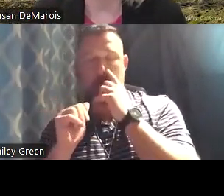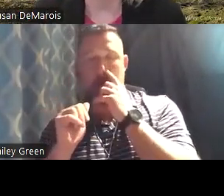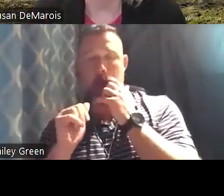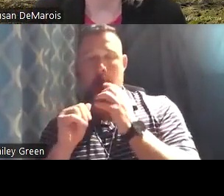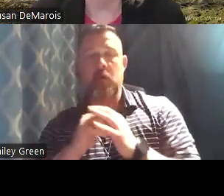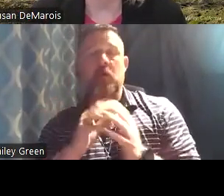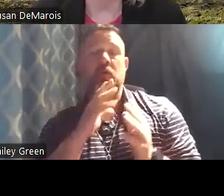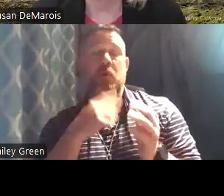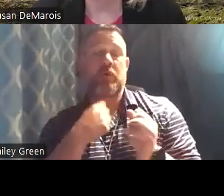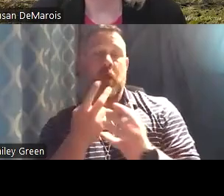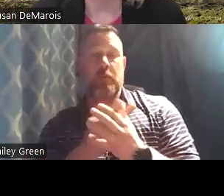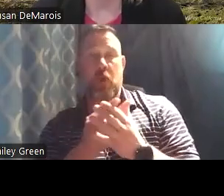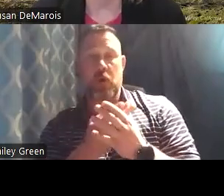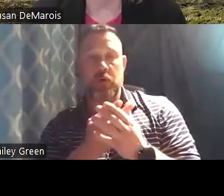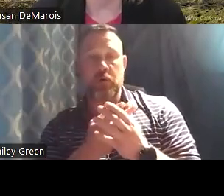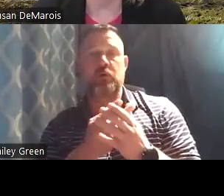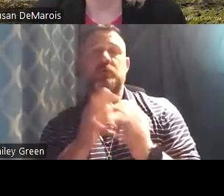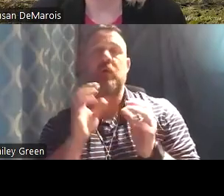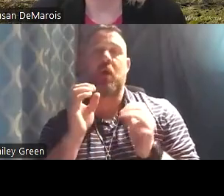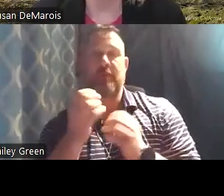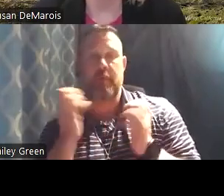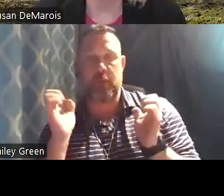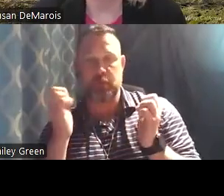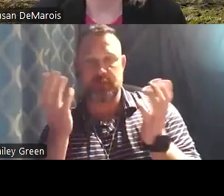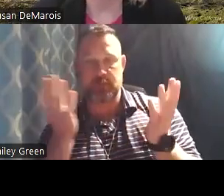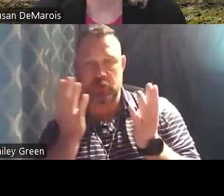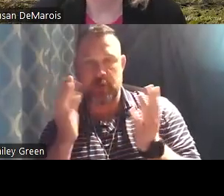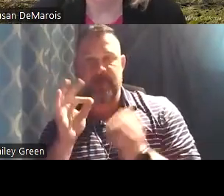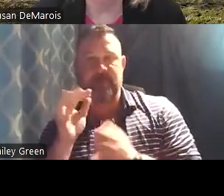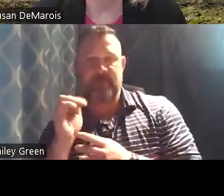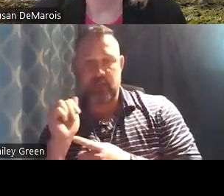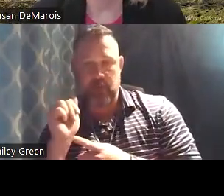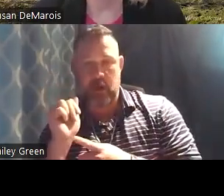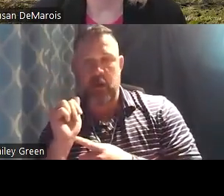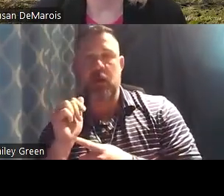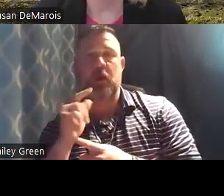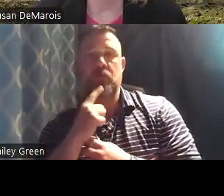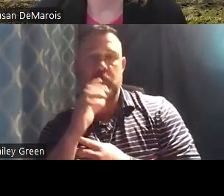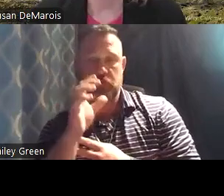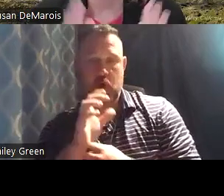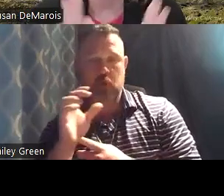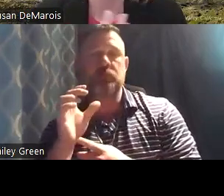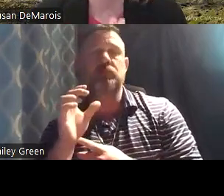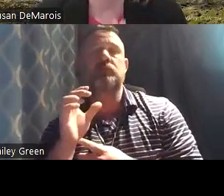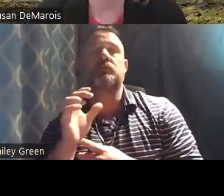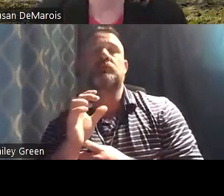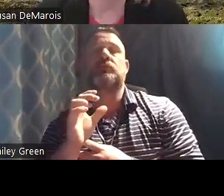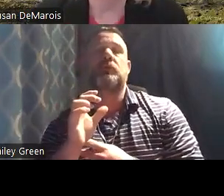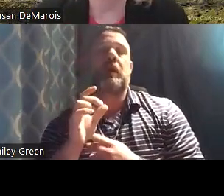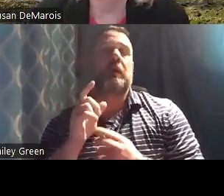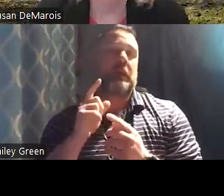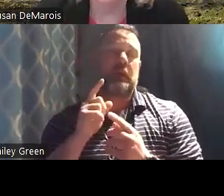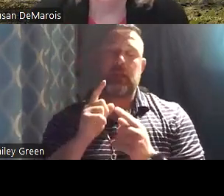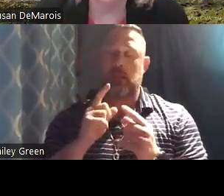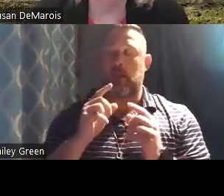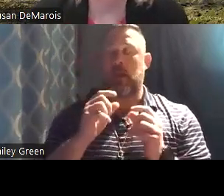Talking to our partners, Office of Emergency Services, FEMA, American Red Cross. I cannot say enough good